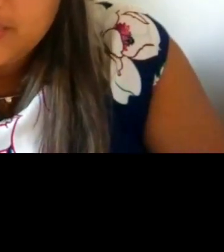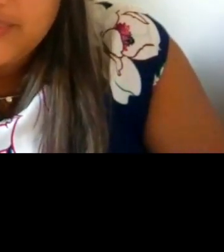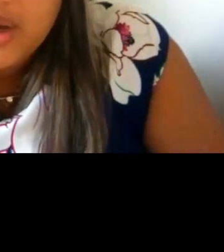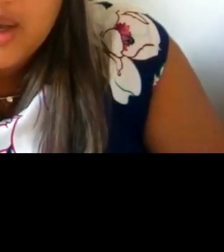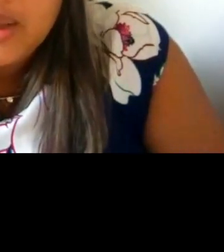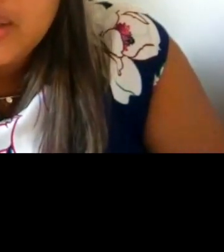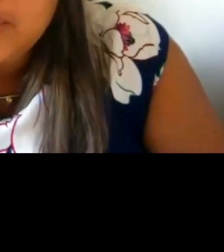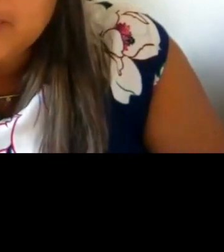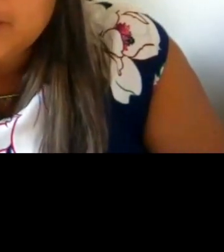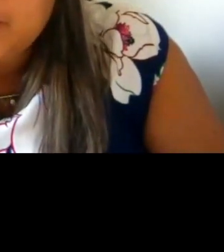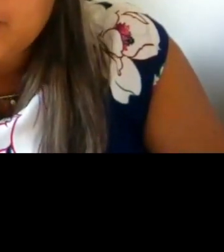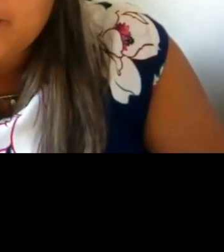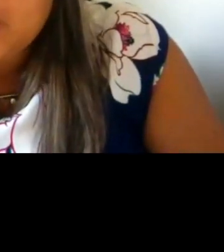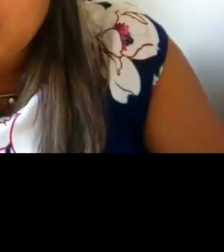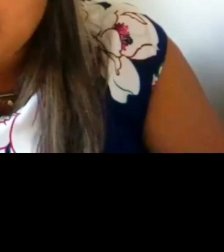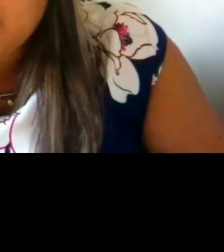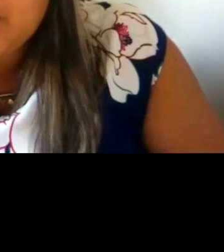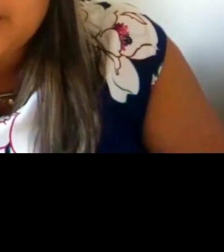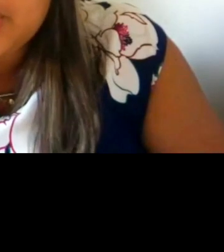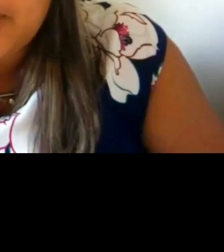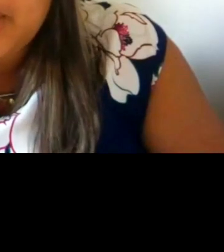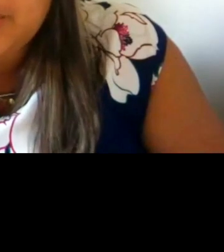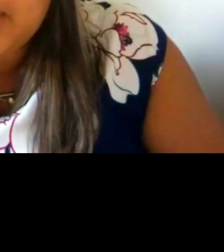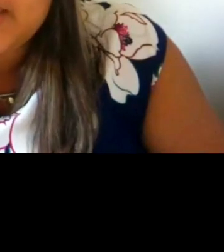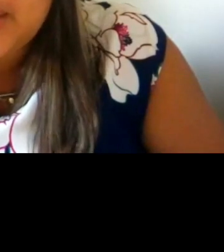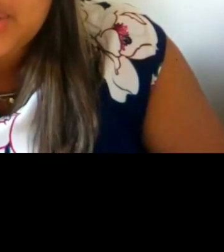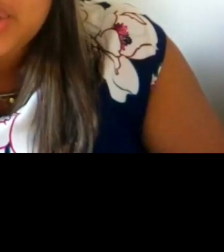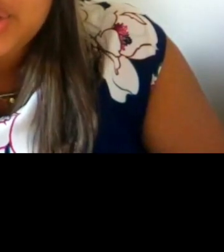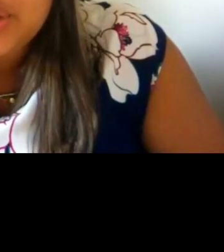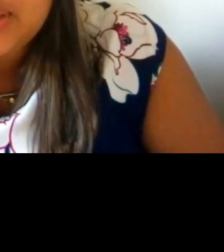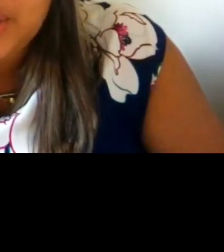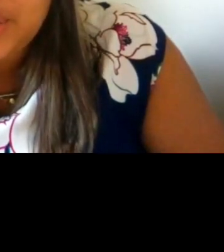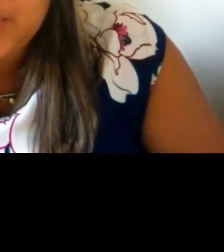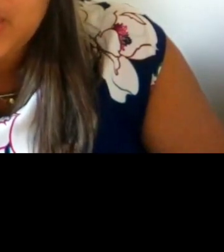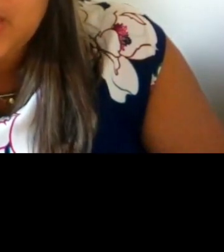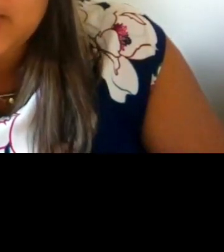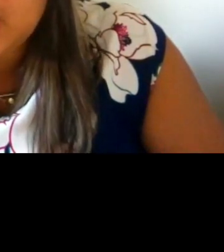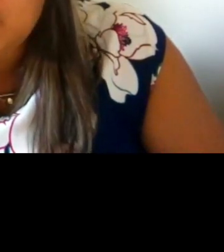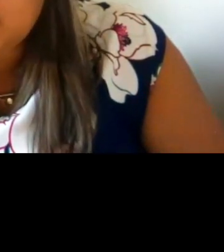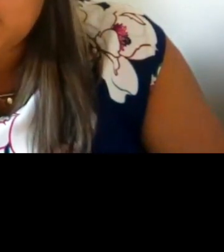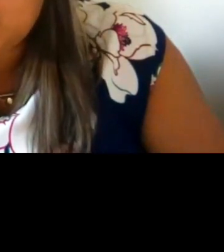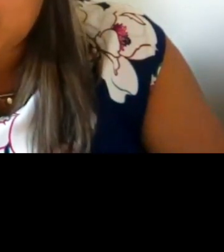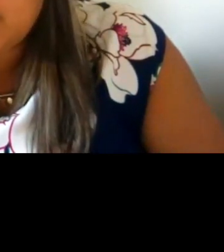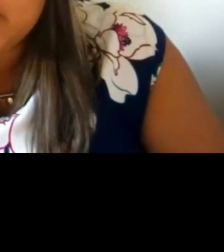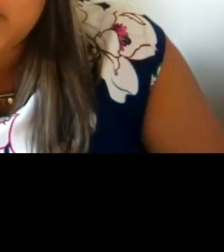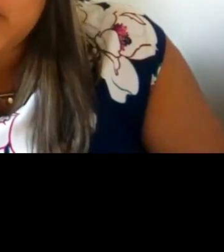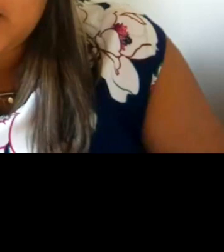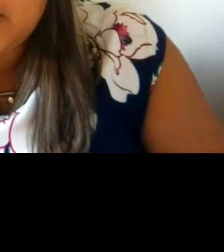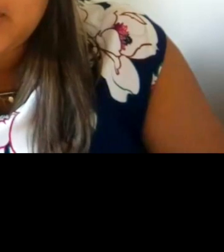see, we've got some more being welcomed, minoritization, stereotypes is coming up a